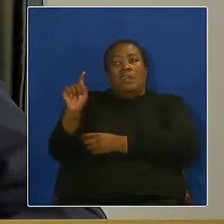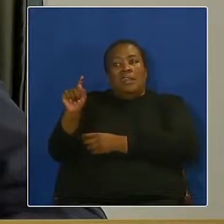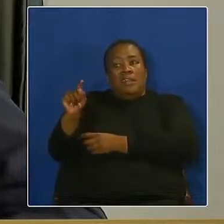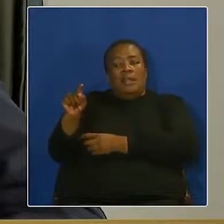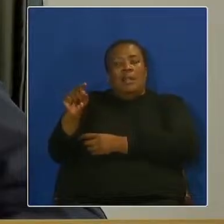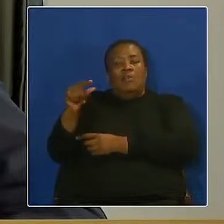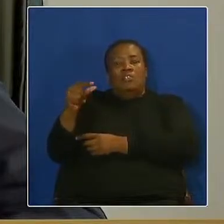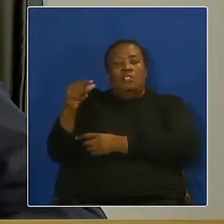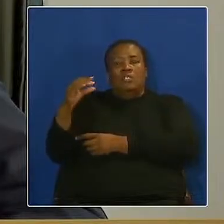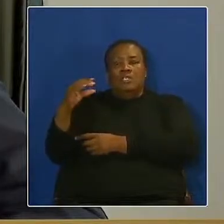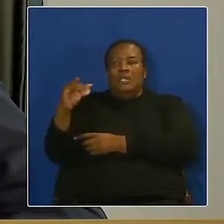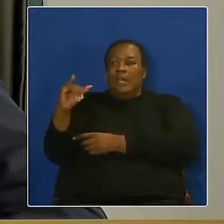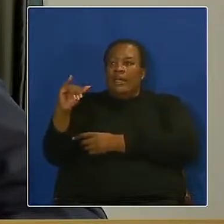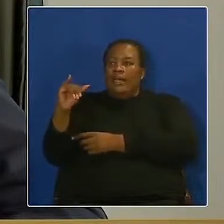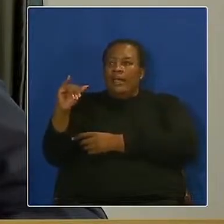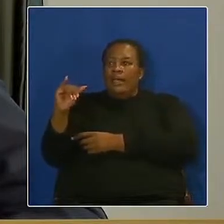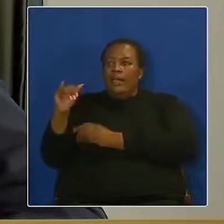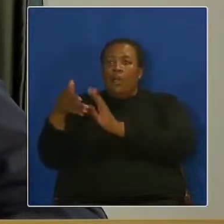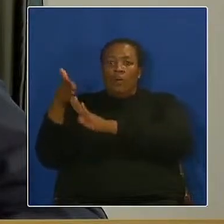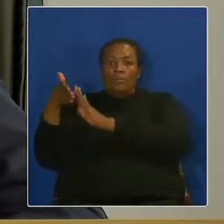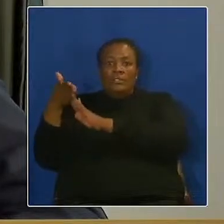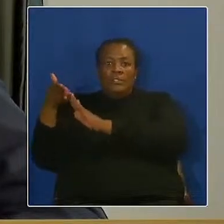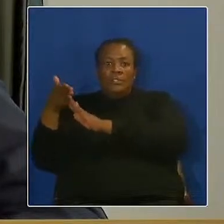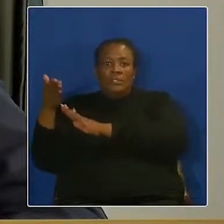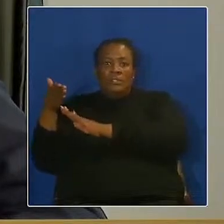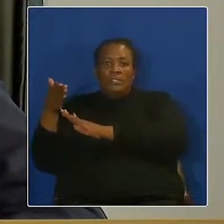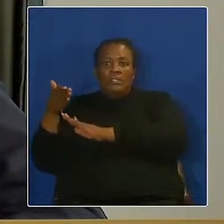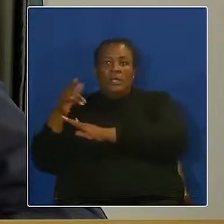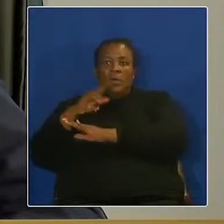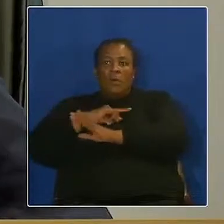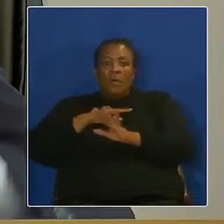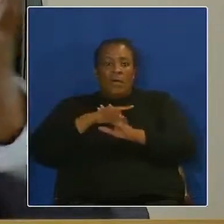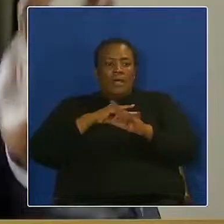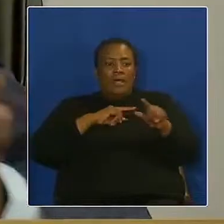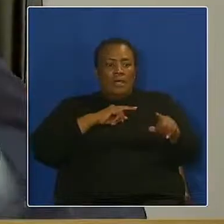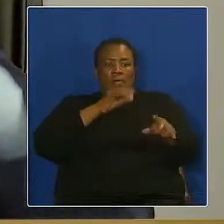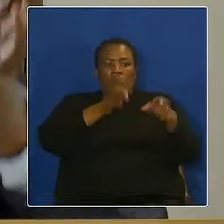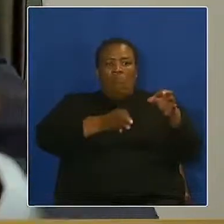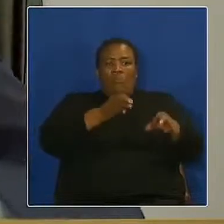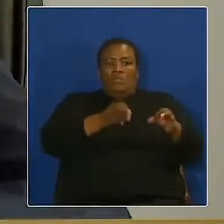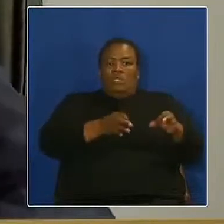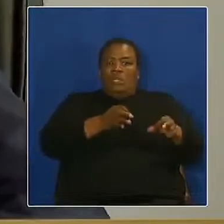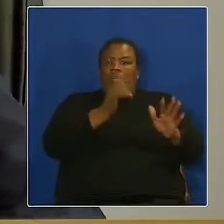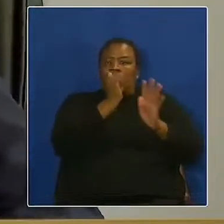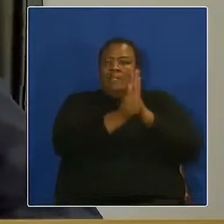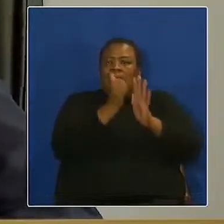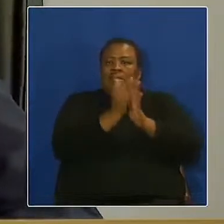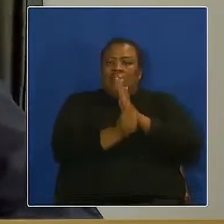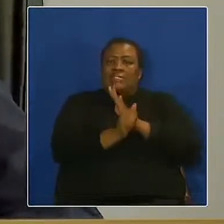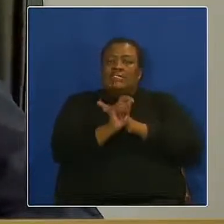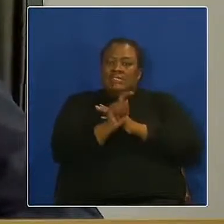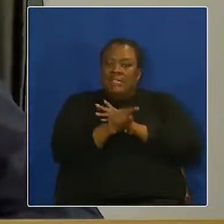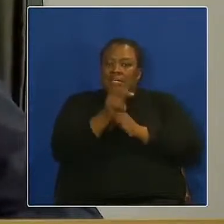from the political killings, then because political killings is a known